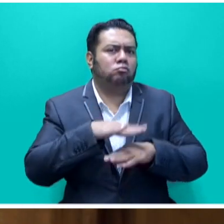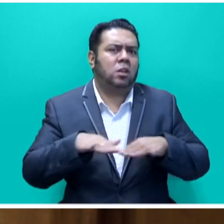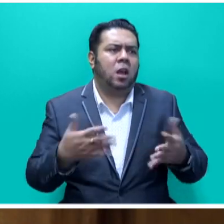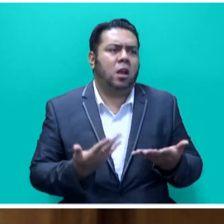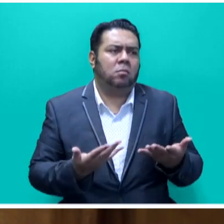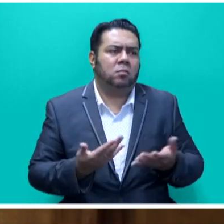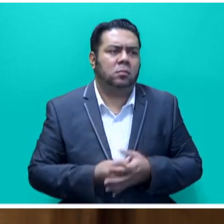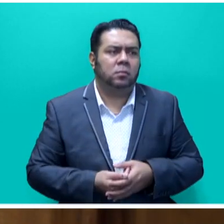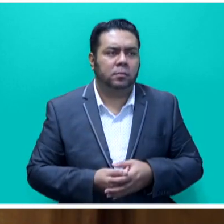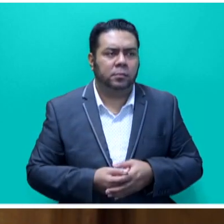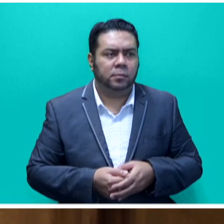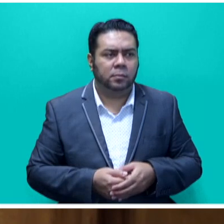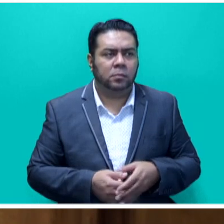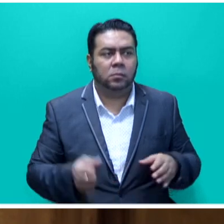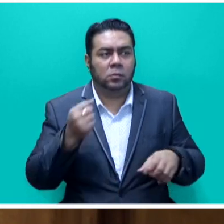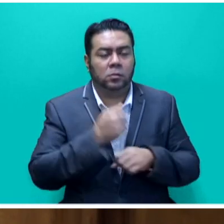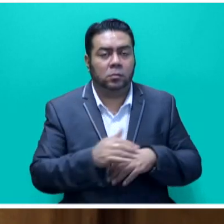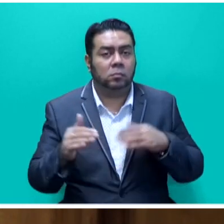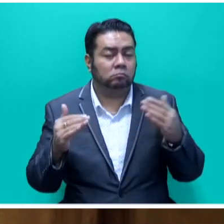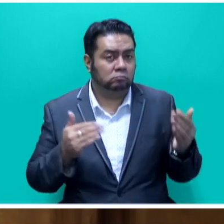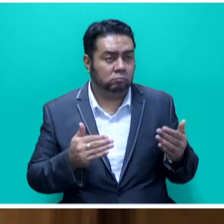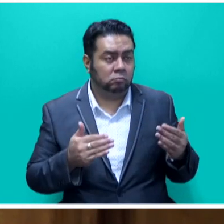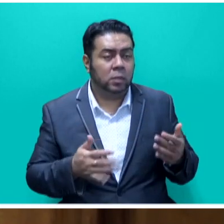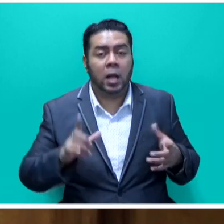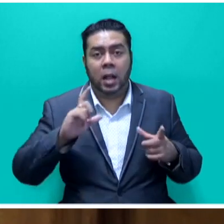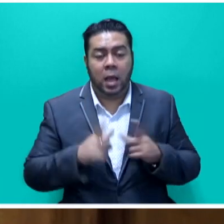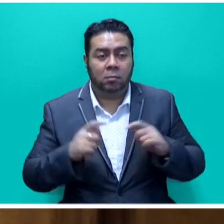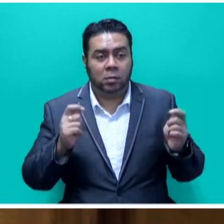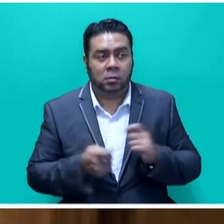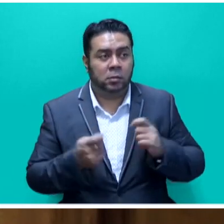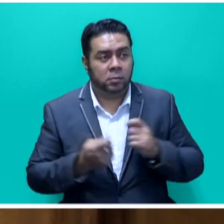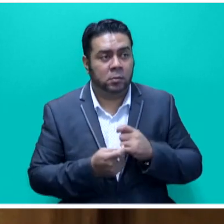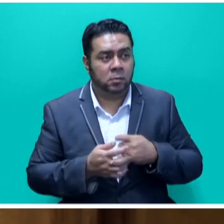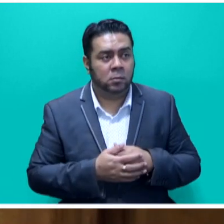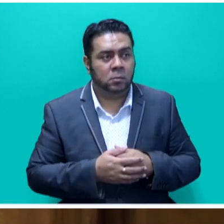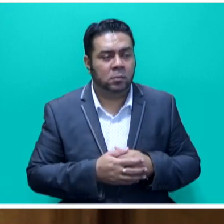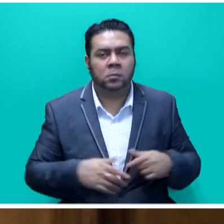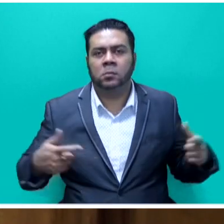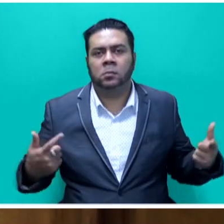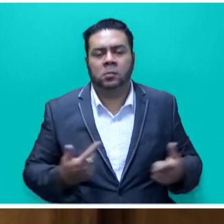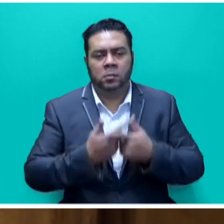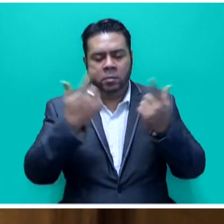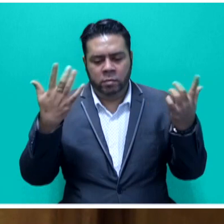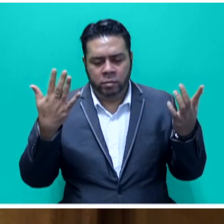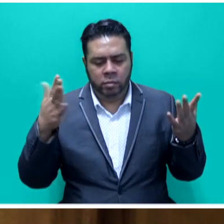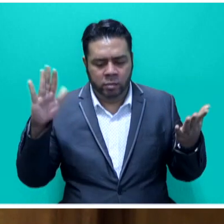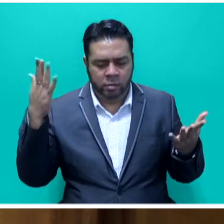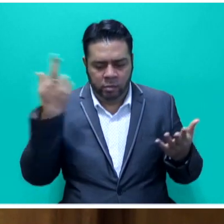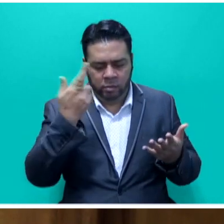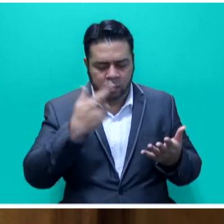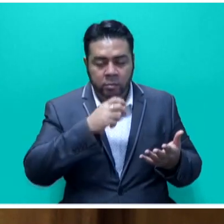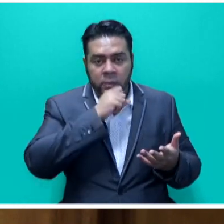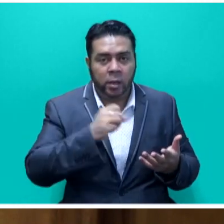Given existing gender inequalities and development gaps, climate change ultimately places a greater burden on us women. Men and